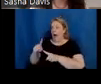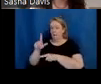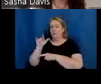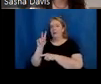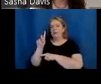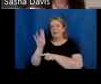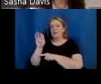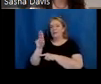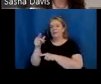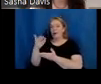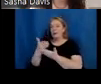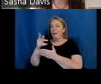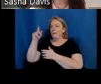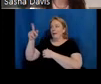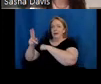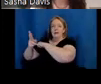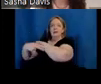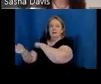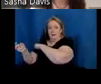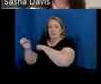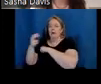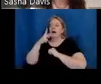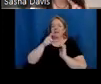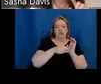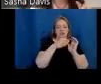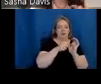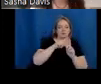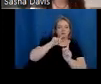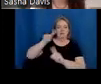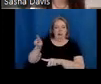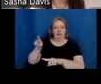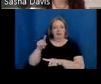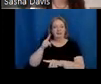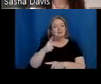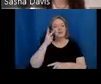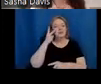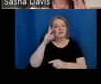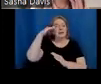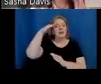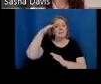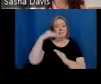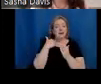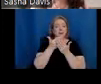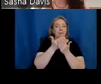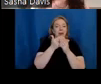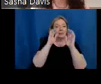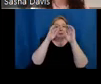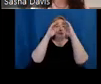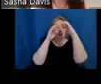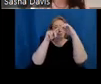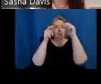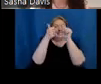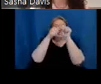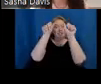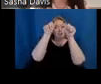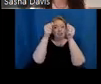in 1932 in Golden Street, Eplewood. A little baby figure can be seen at the top, but each shape within the